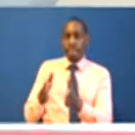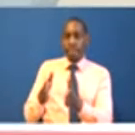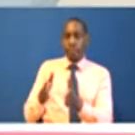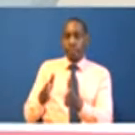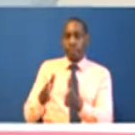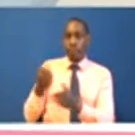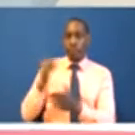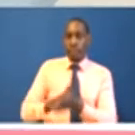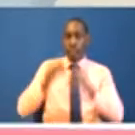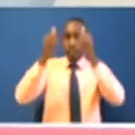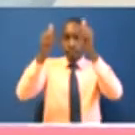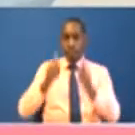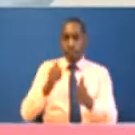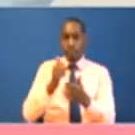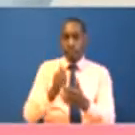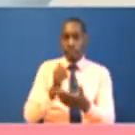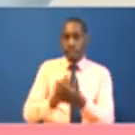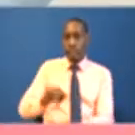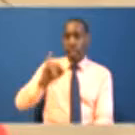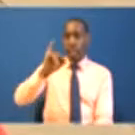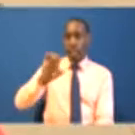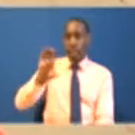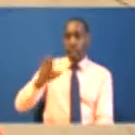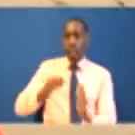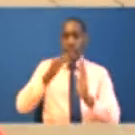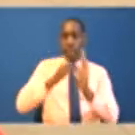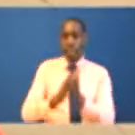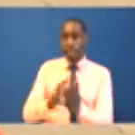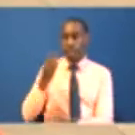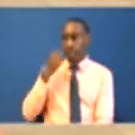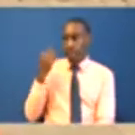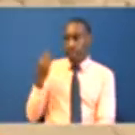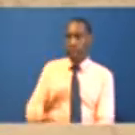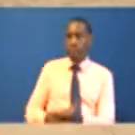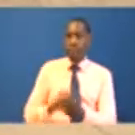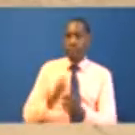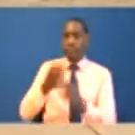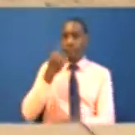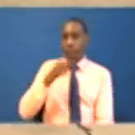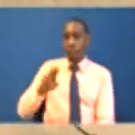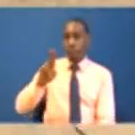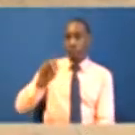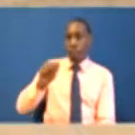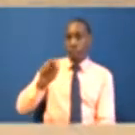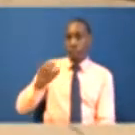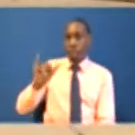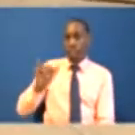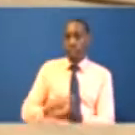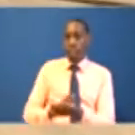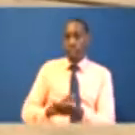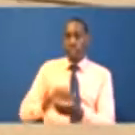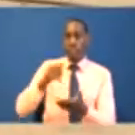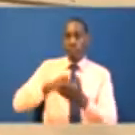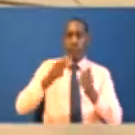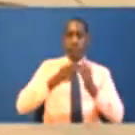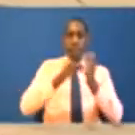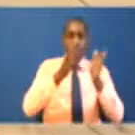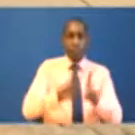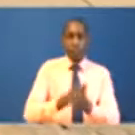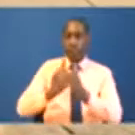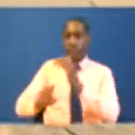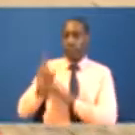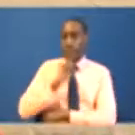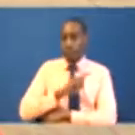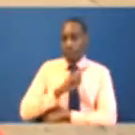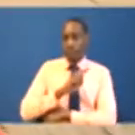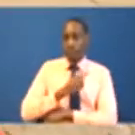most recent gazetted ibc list nancy wamboy is the name one of the seven candidates making her way now into this